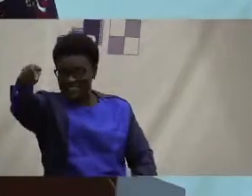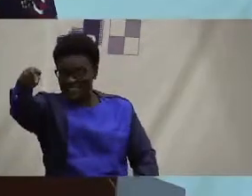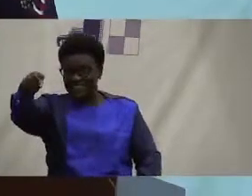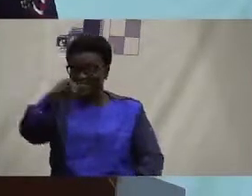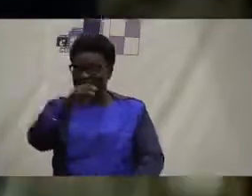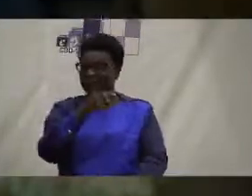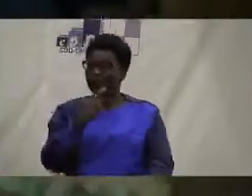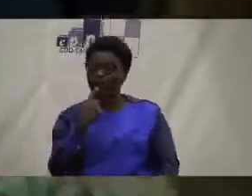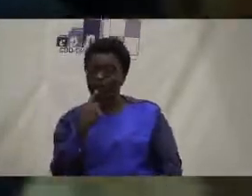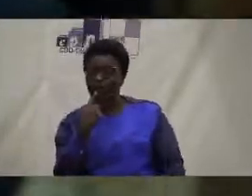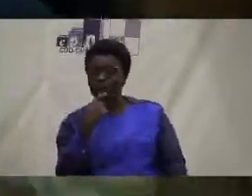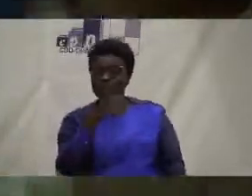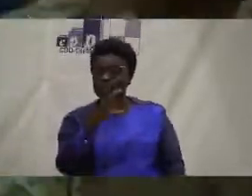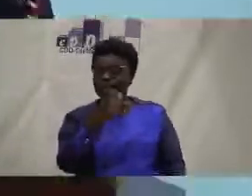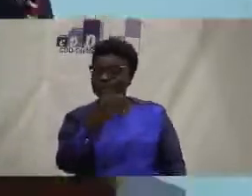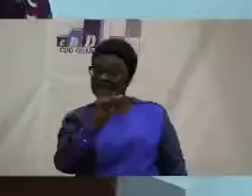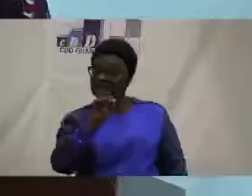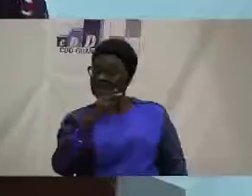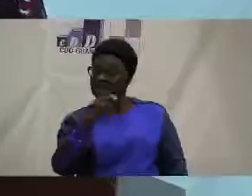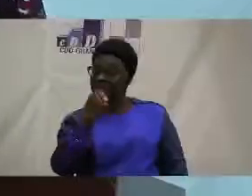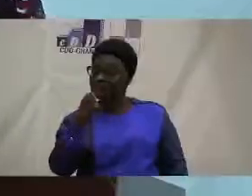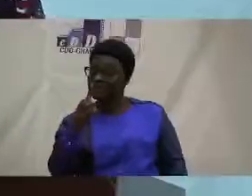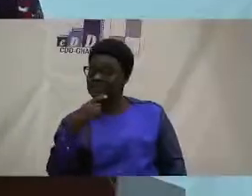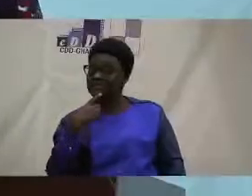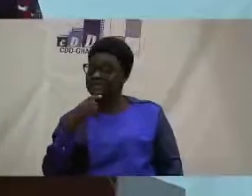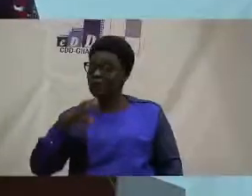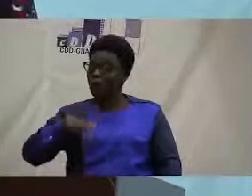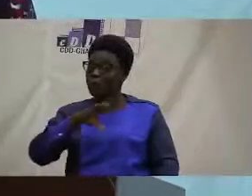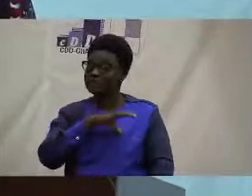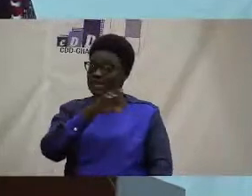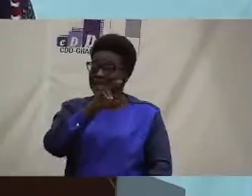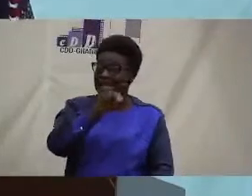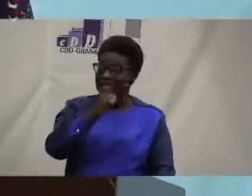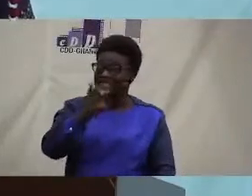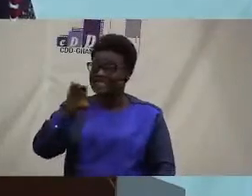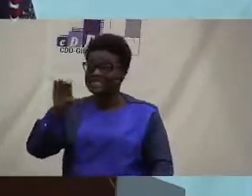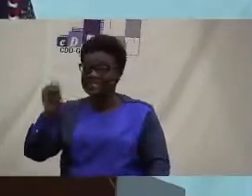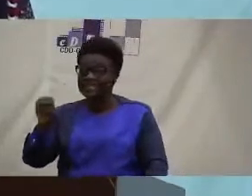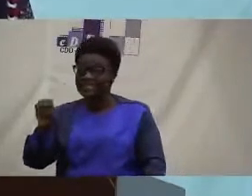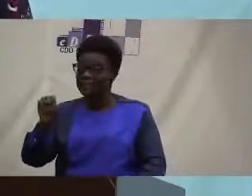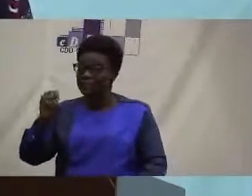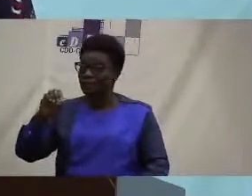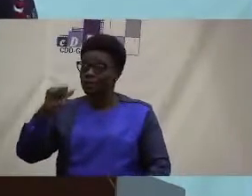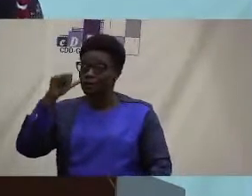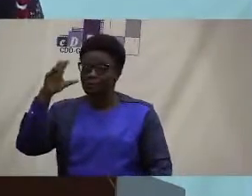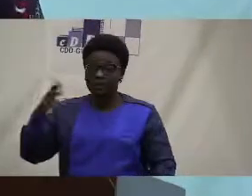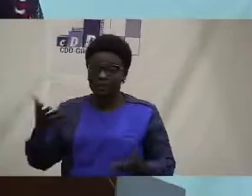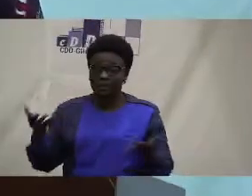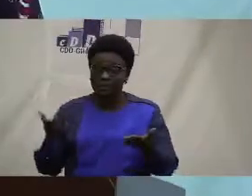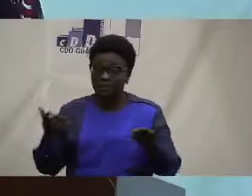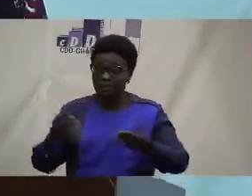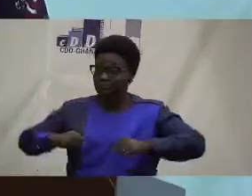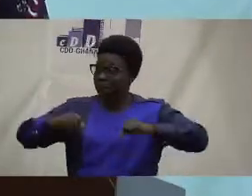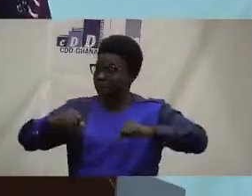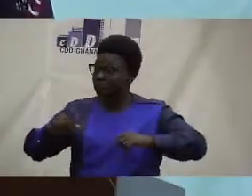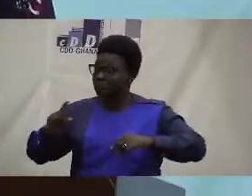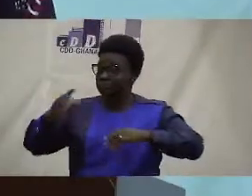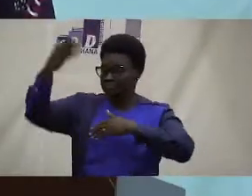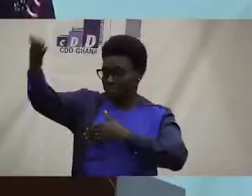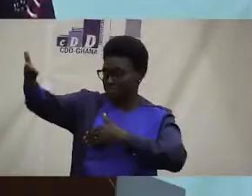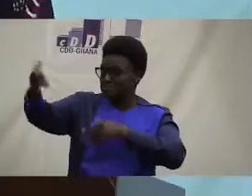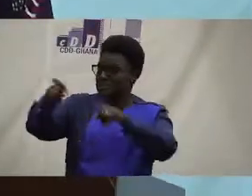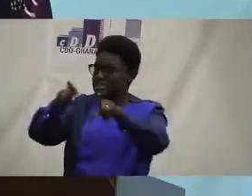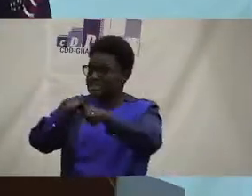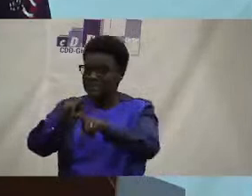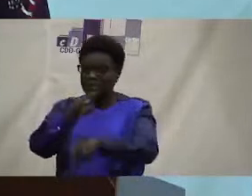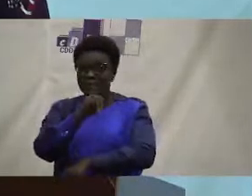Madam Kathy Adi, Commissioner, NCCE, also in our midst. Please, where is Madam Kathy? Okay, she's out there. We also